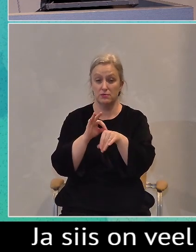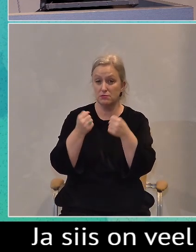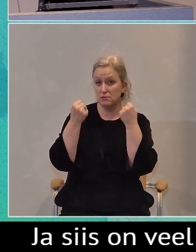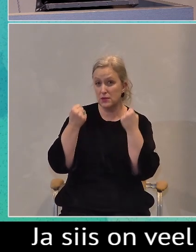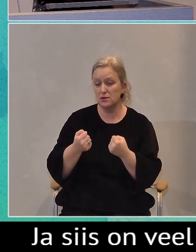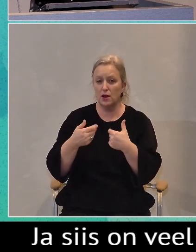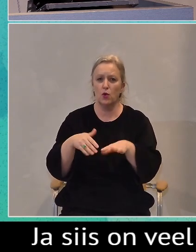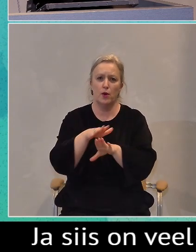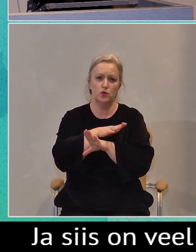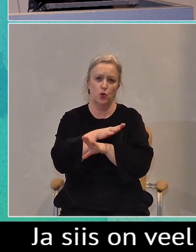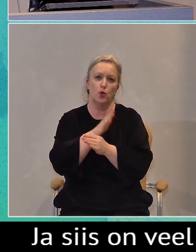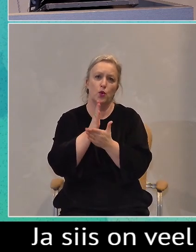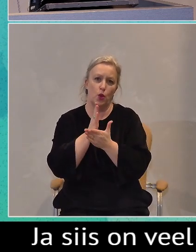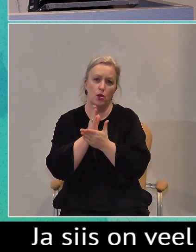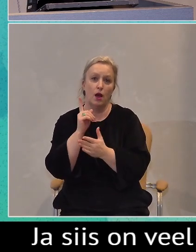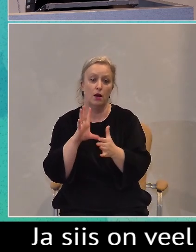others with this